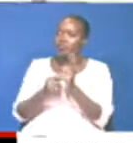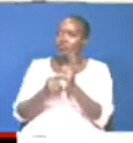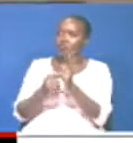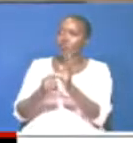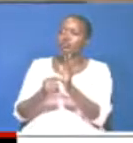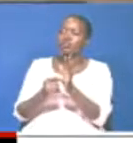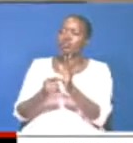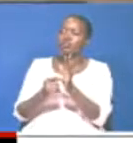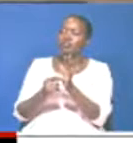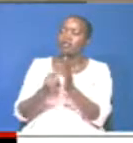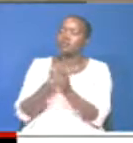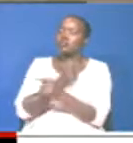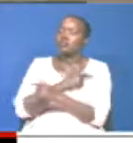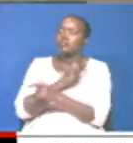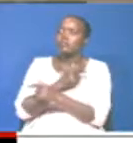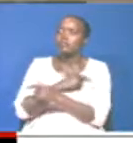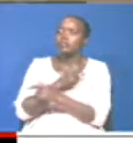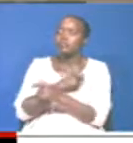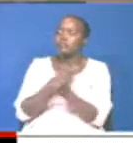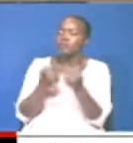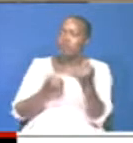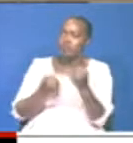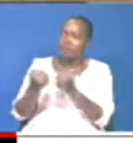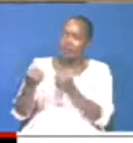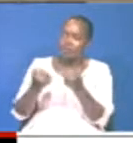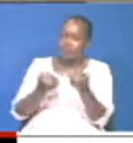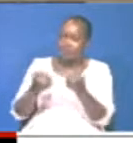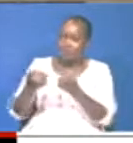I love motorsport.